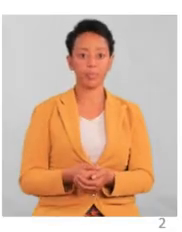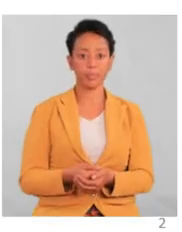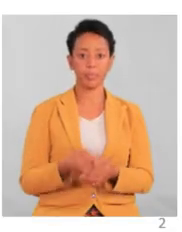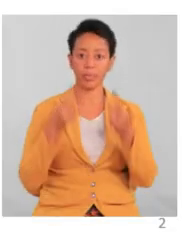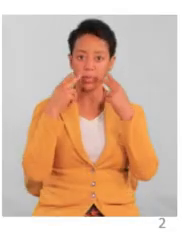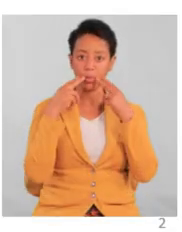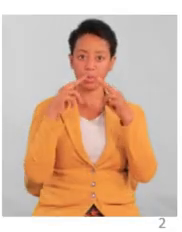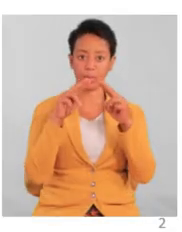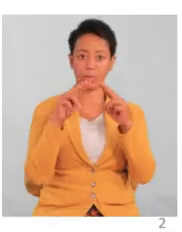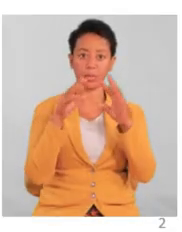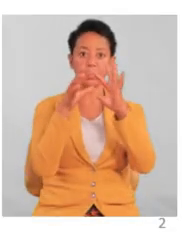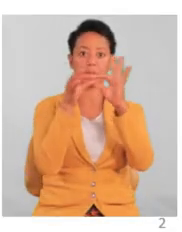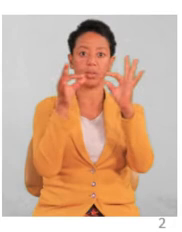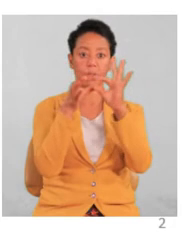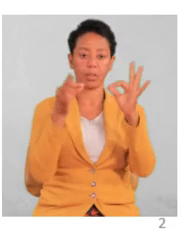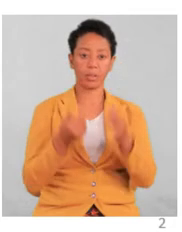see